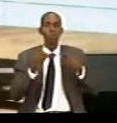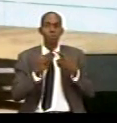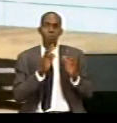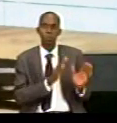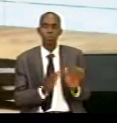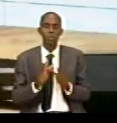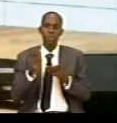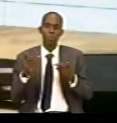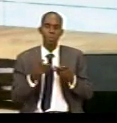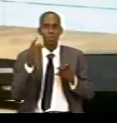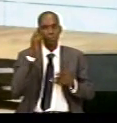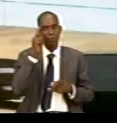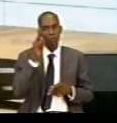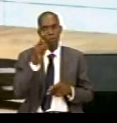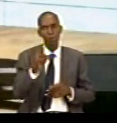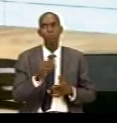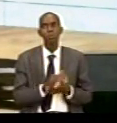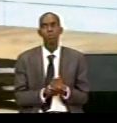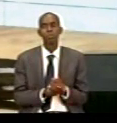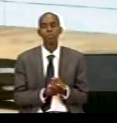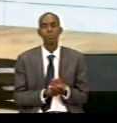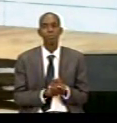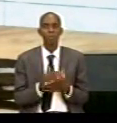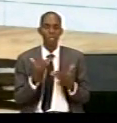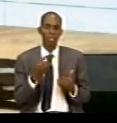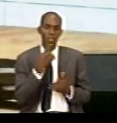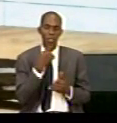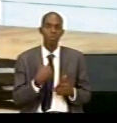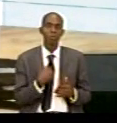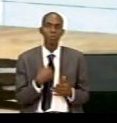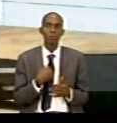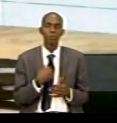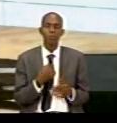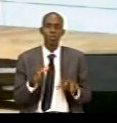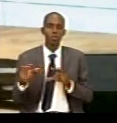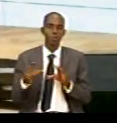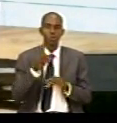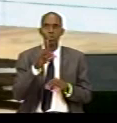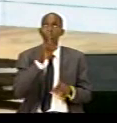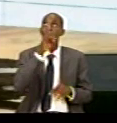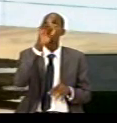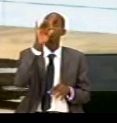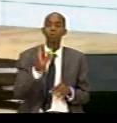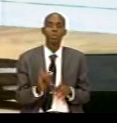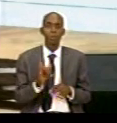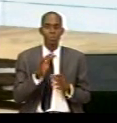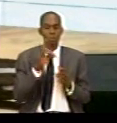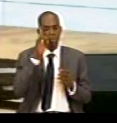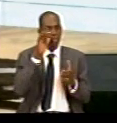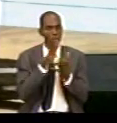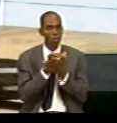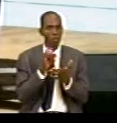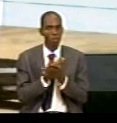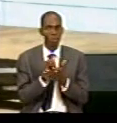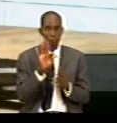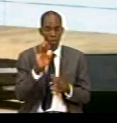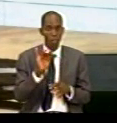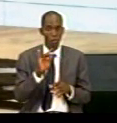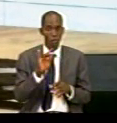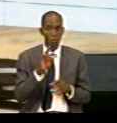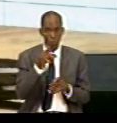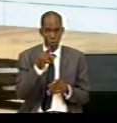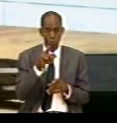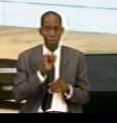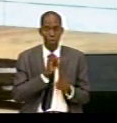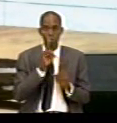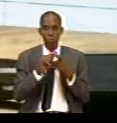you. Tell me now, do you really believe? I'm talking to you now, you as an individual. Do